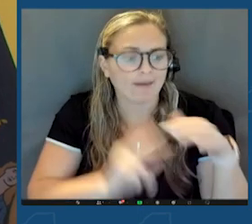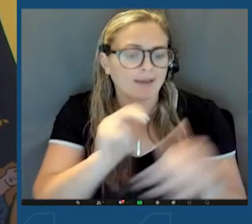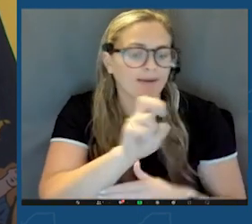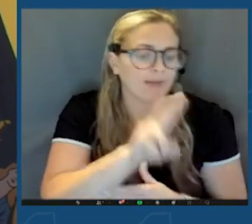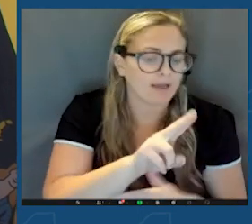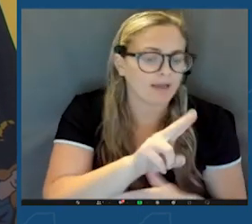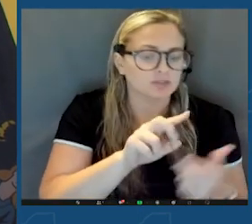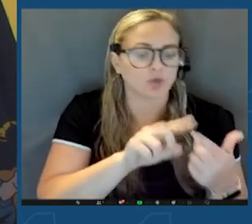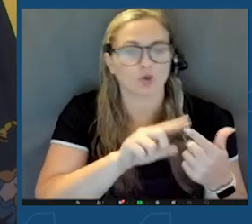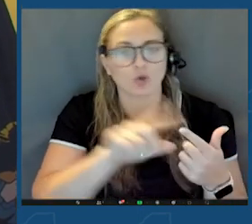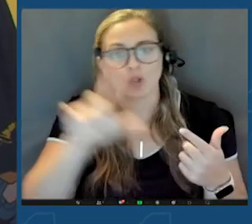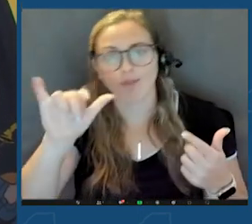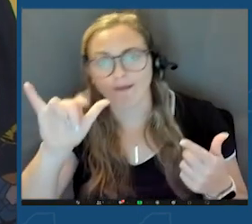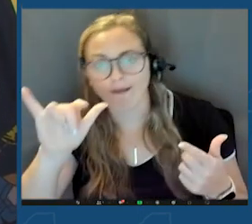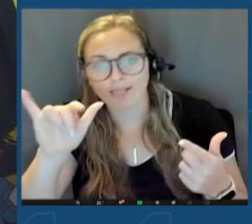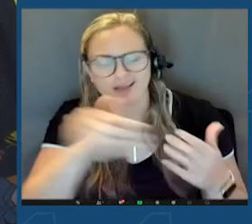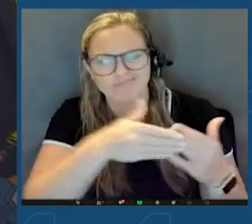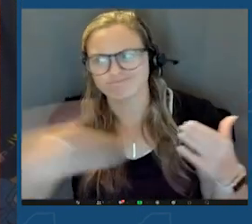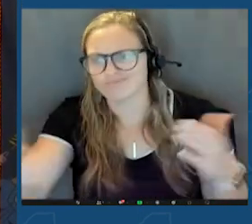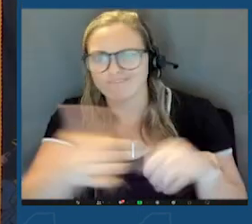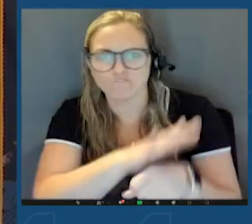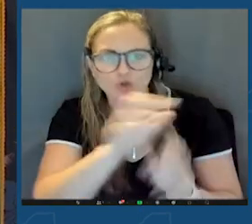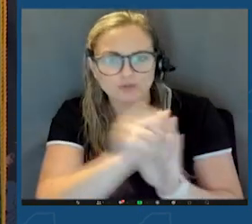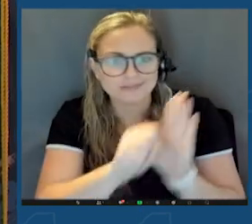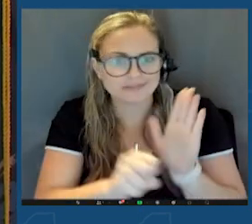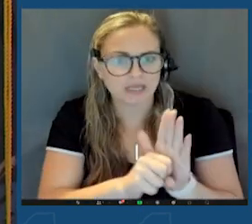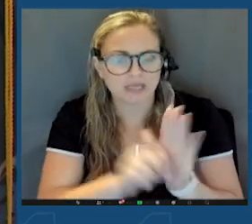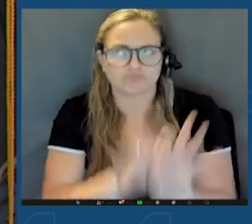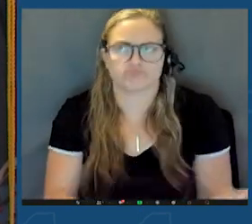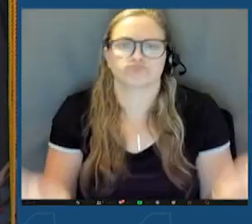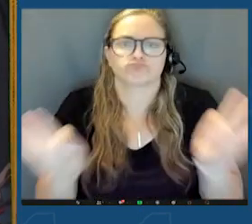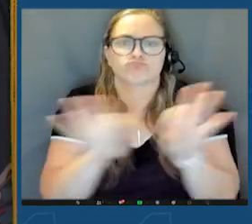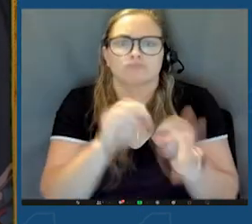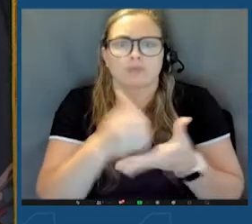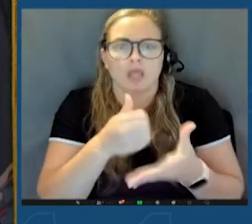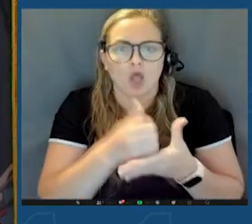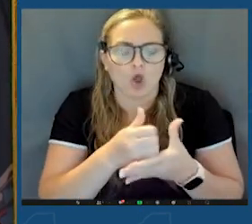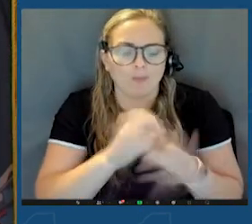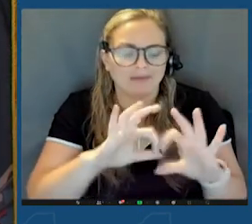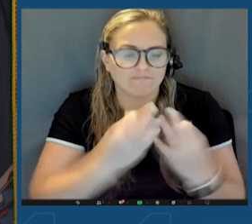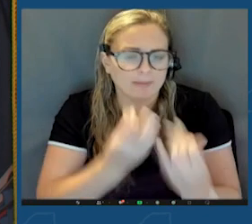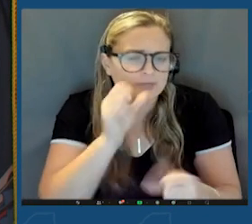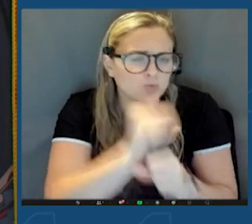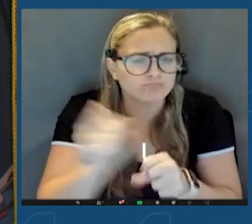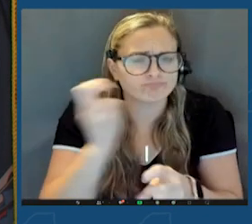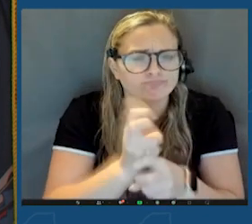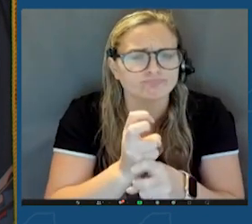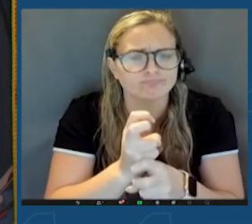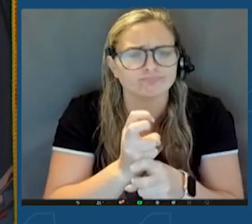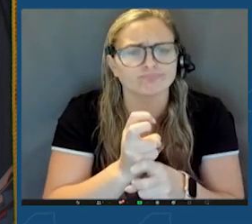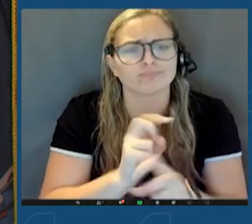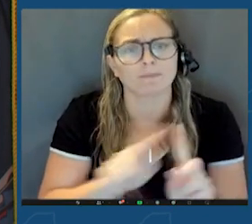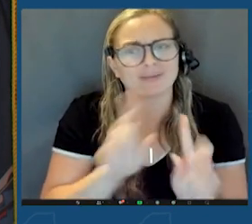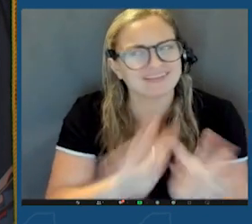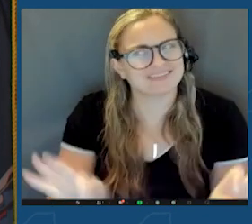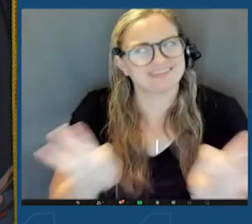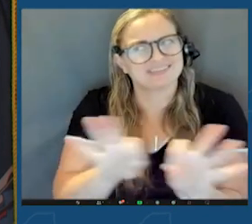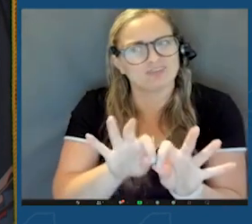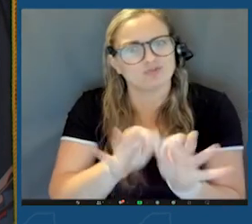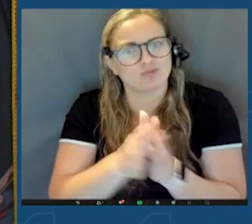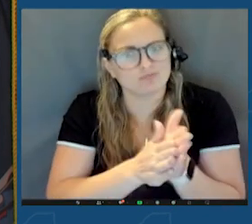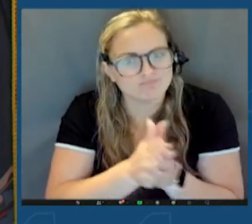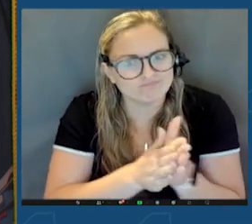as suburbs across the state, is not only vital in helping hardworking families, but is also essential to a thriving